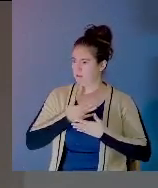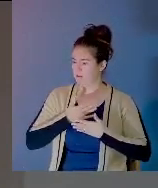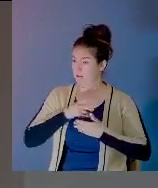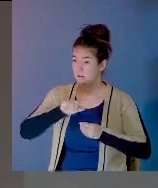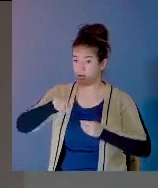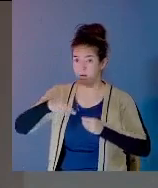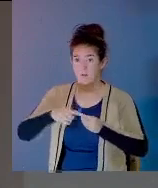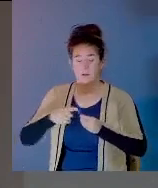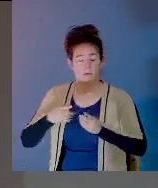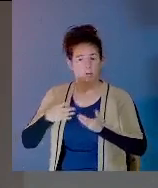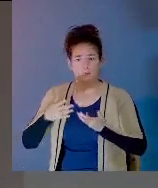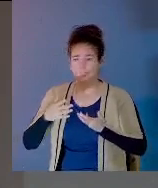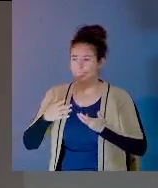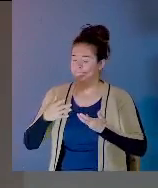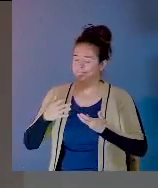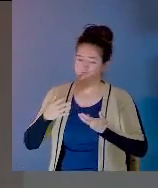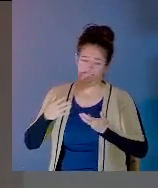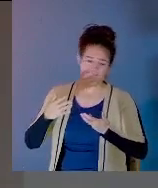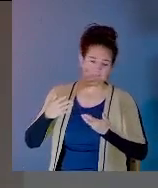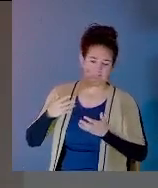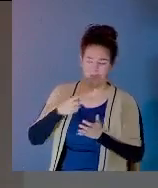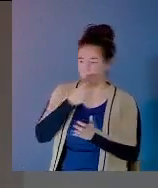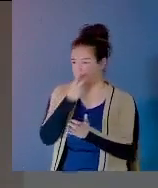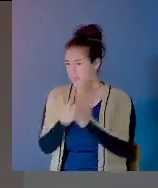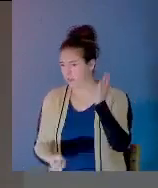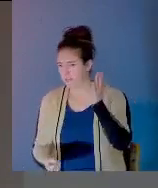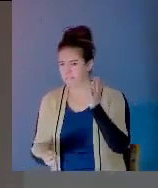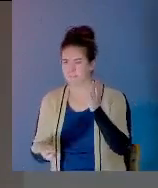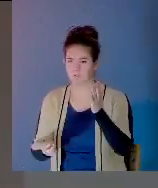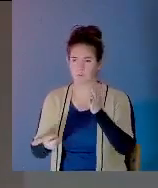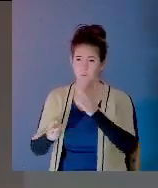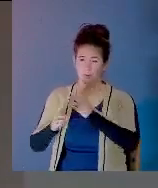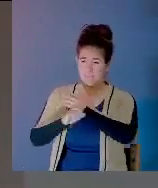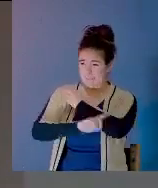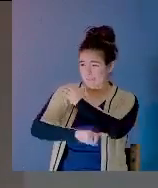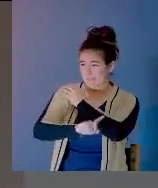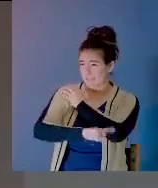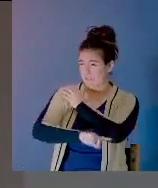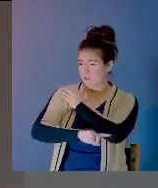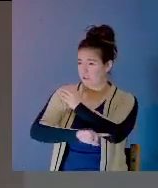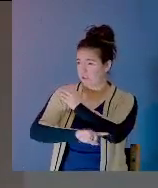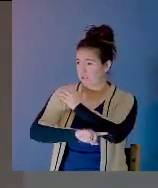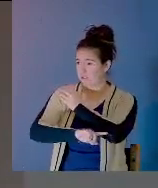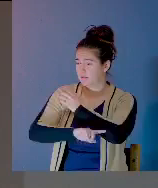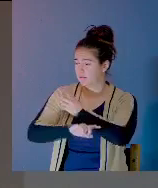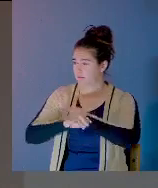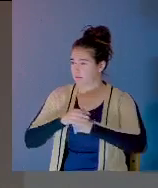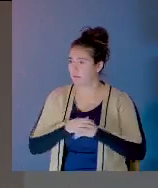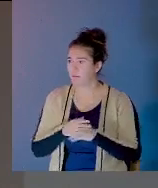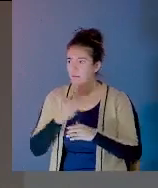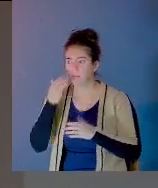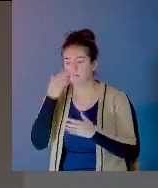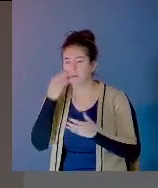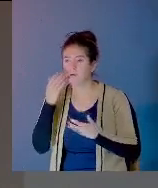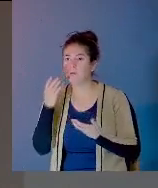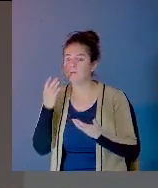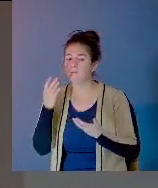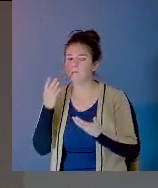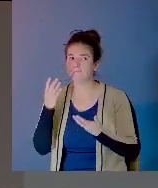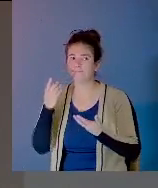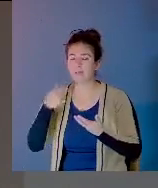diverse temptations. And in this context, temptations means these tribulations, these trials, these challenges that we talk about. Knowing